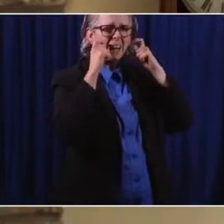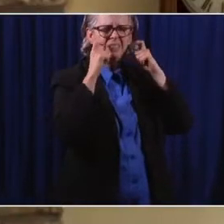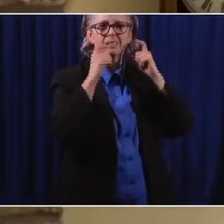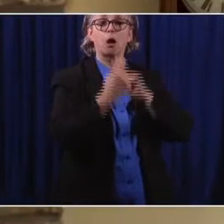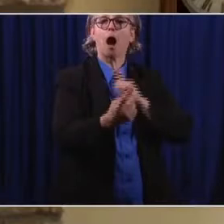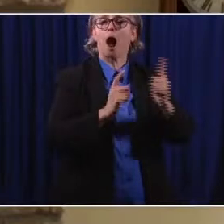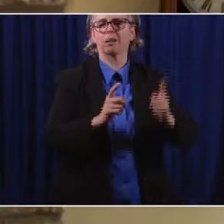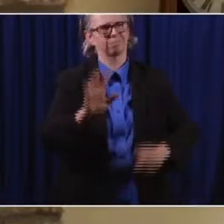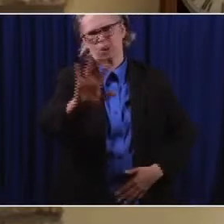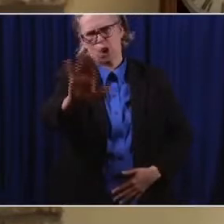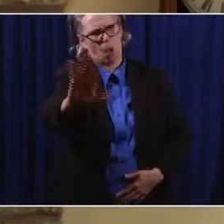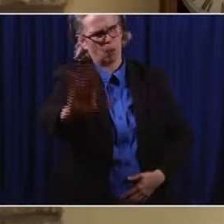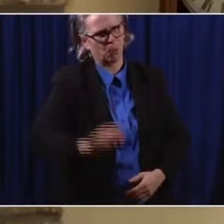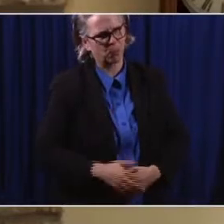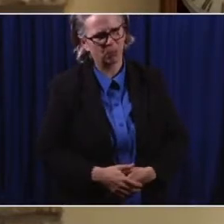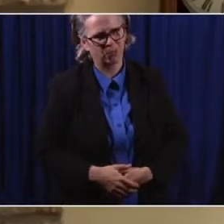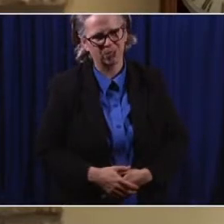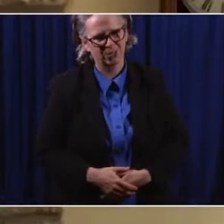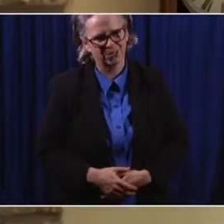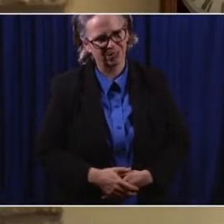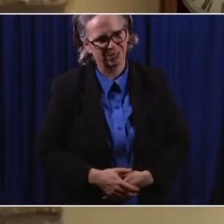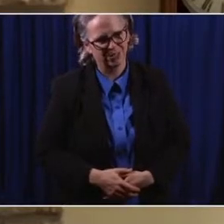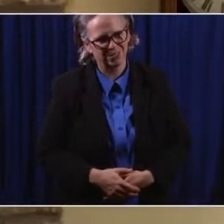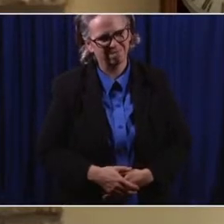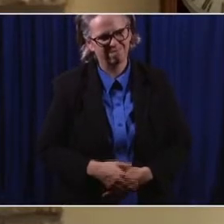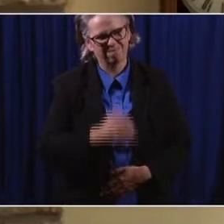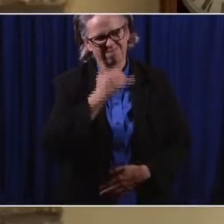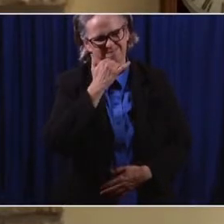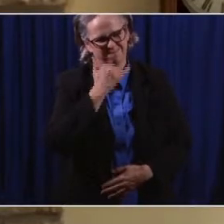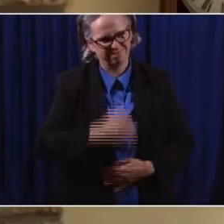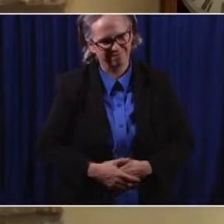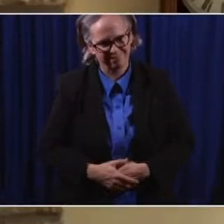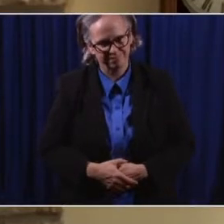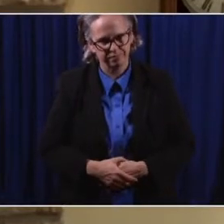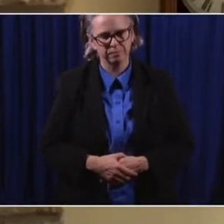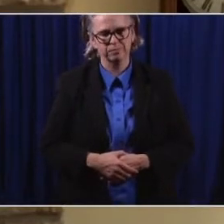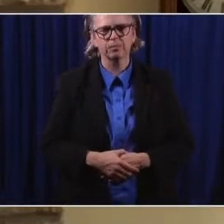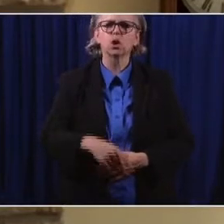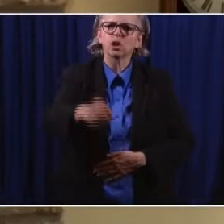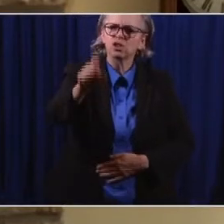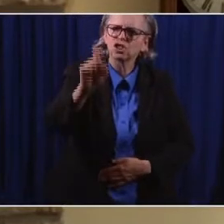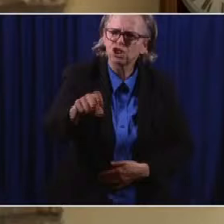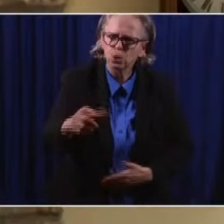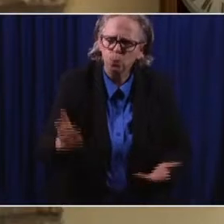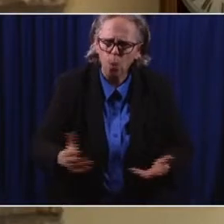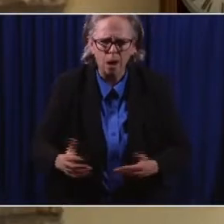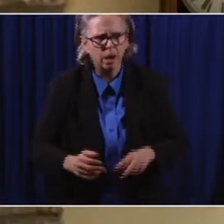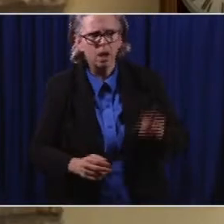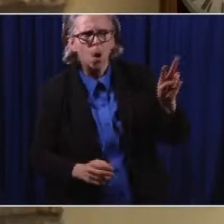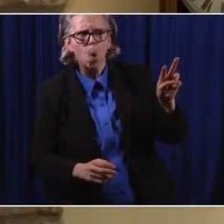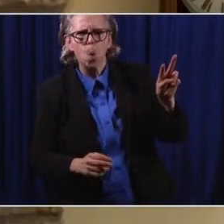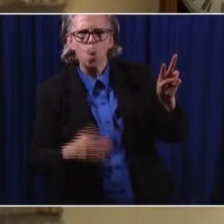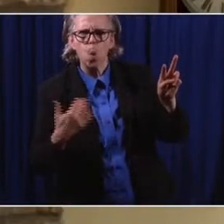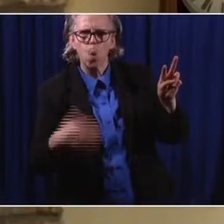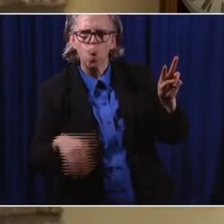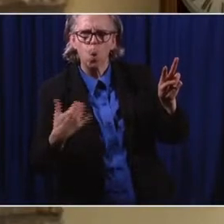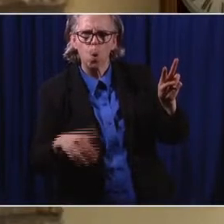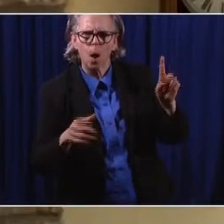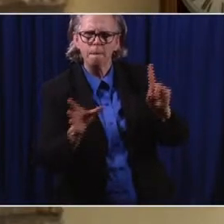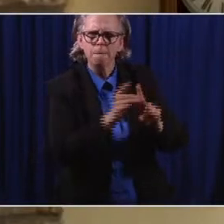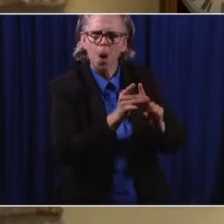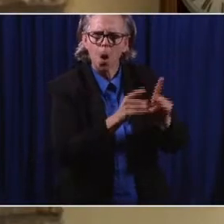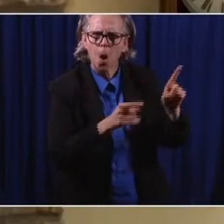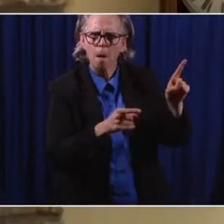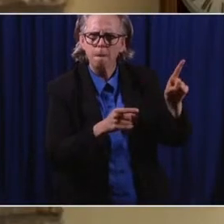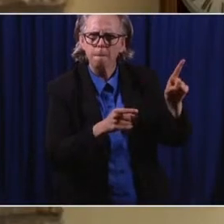things. And we just should have I think, a renewed sense that we can live with this, but we got to be